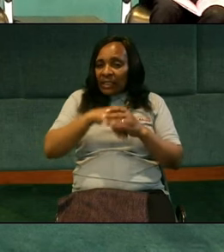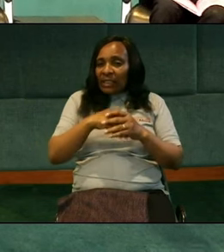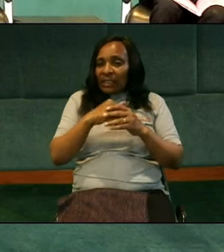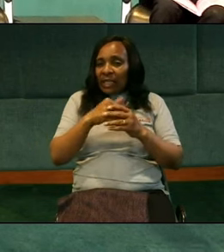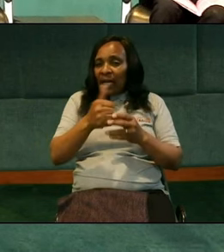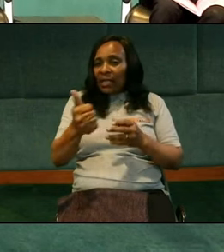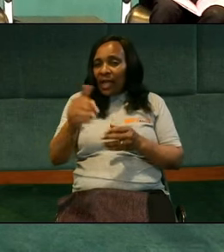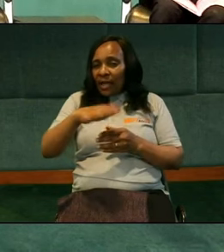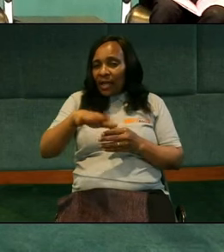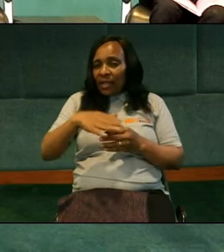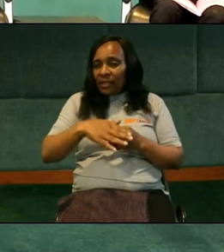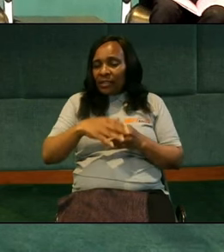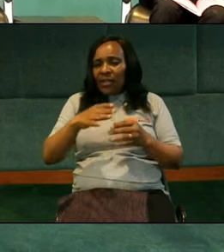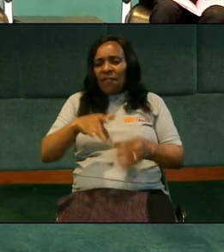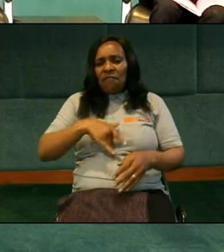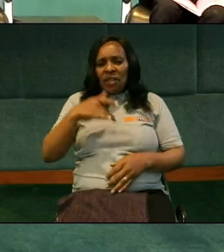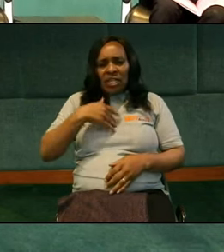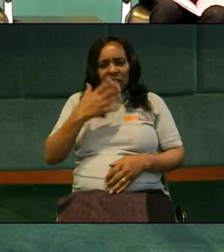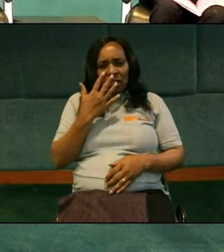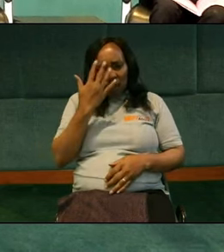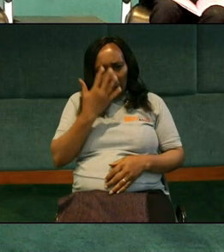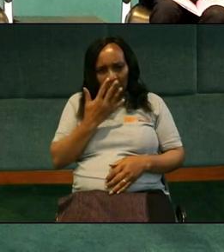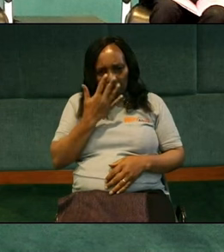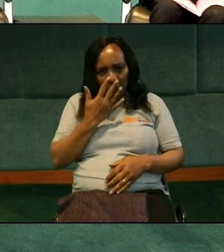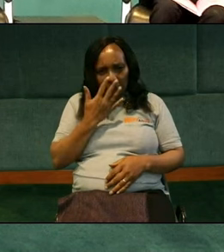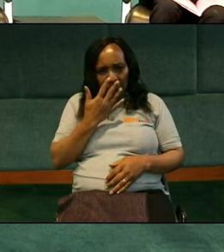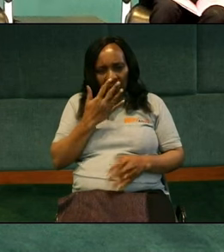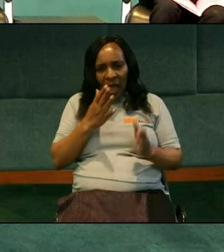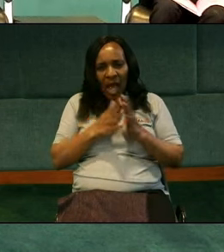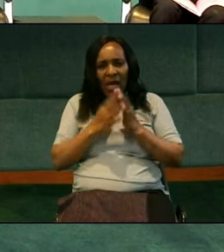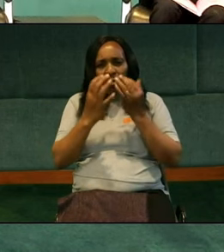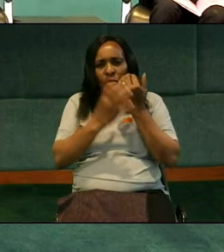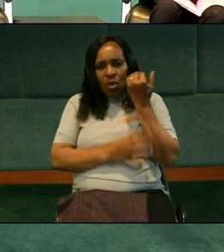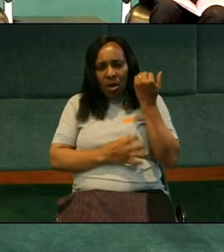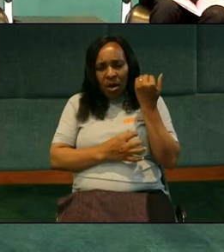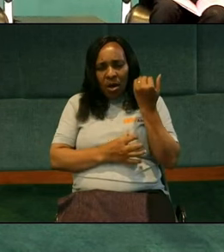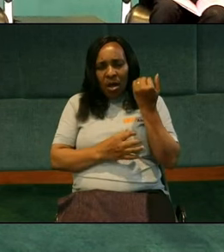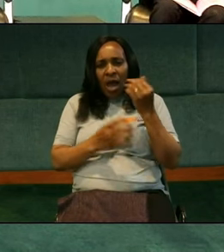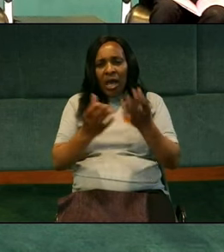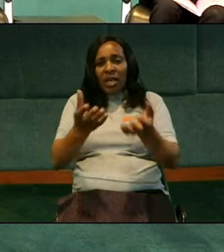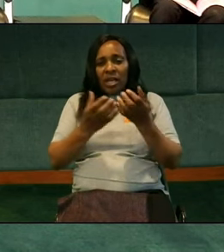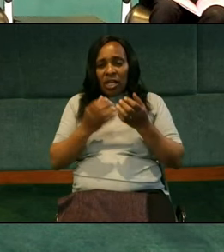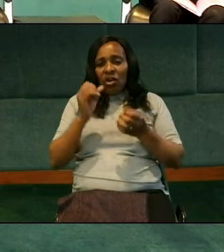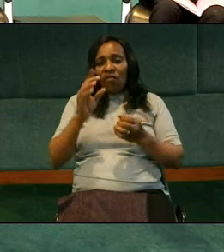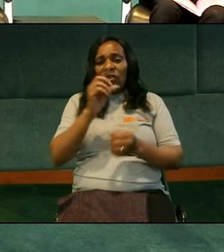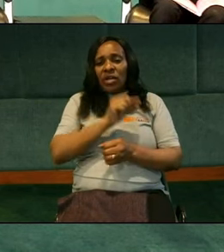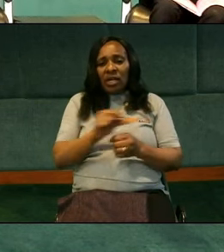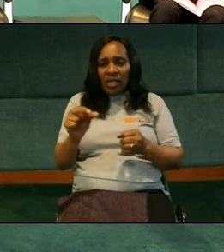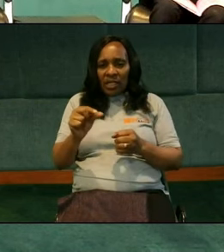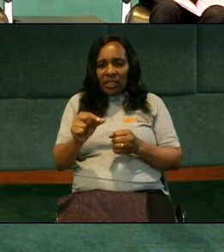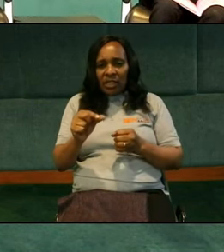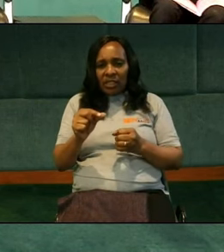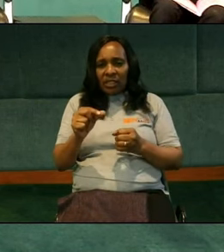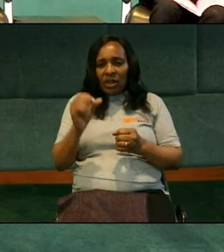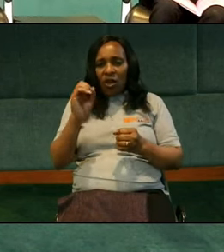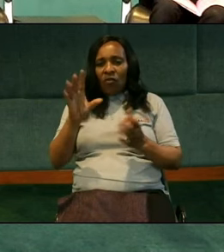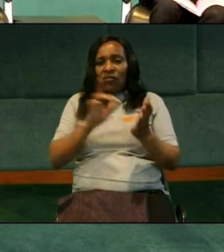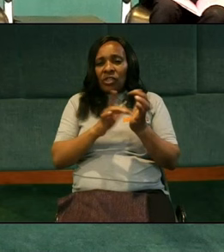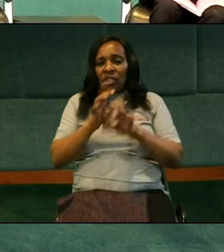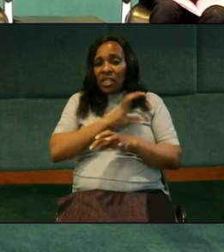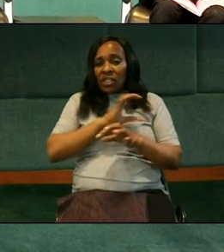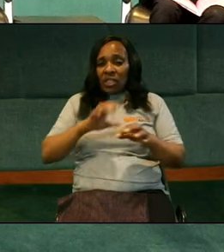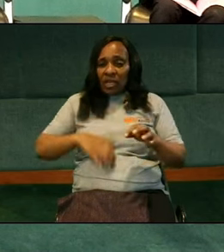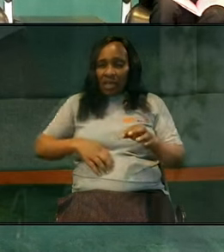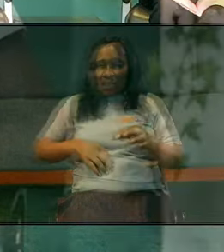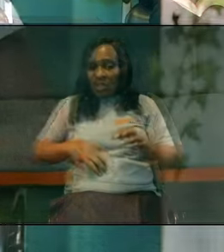may feel a sense of shame and poverty and his need of grace, of the grace of Christ,